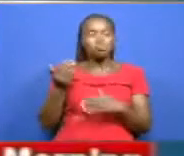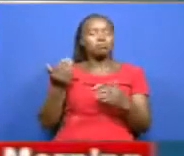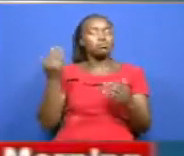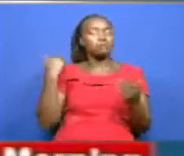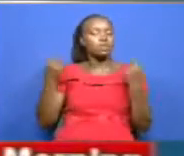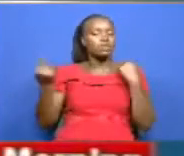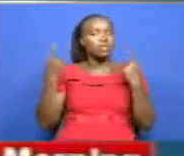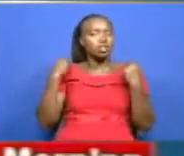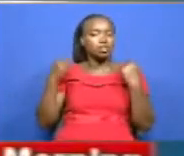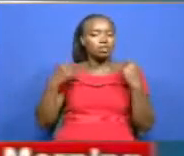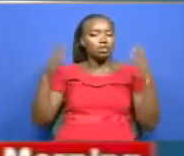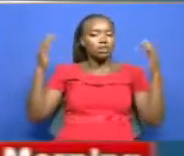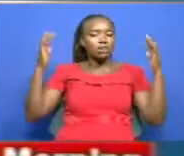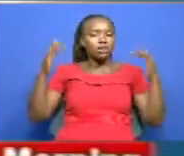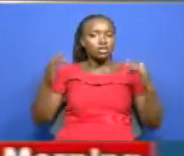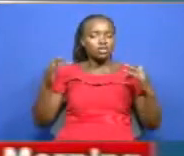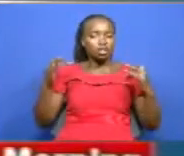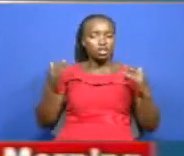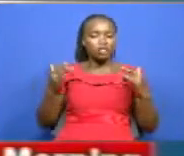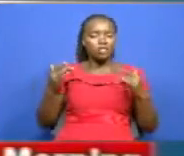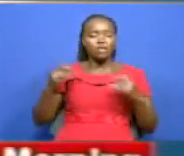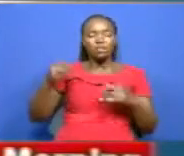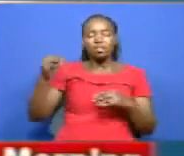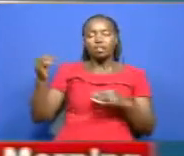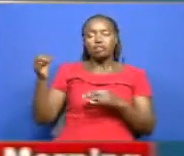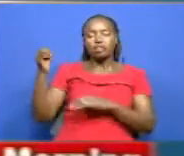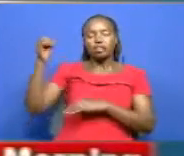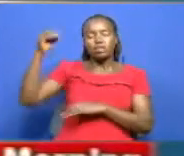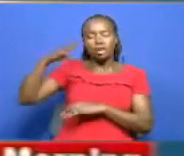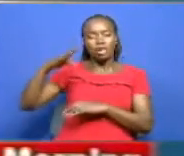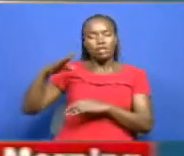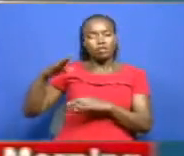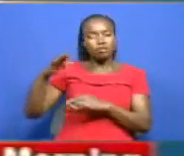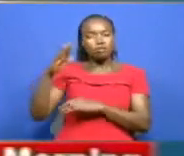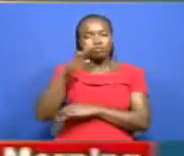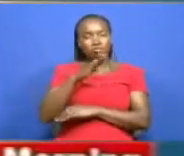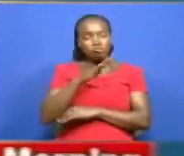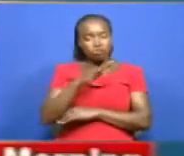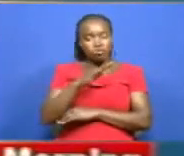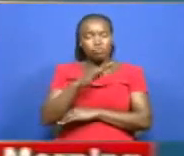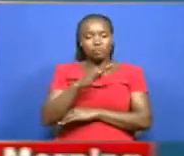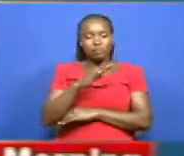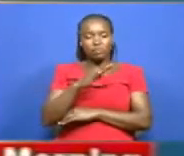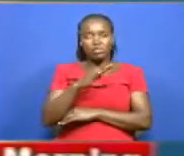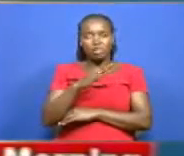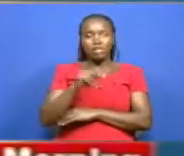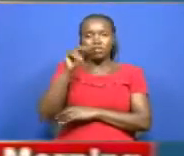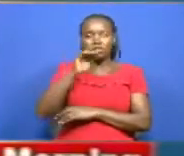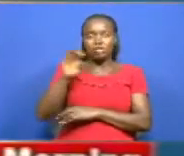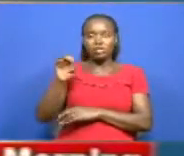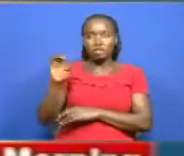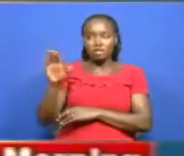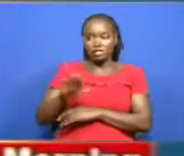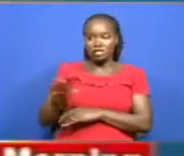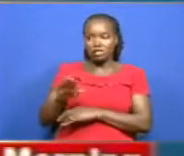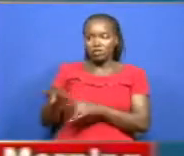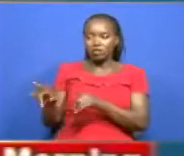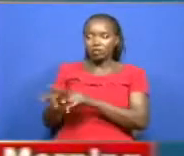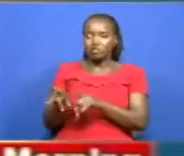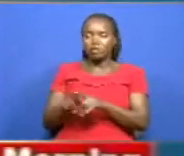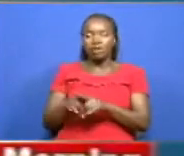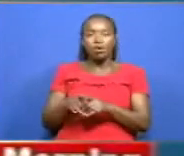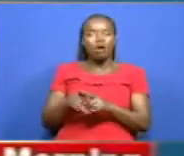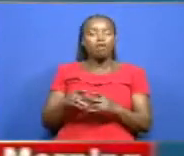having rainfall in the morning. Sunny intervals dominate most parts of the coastal region and the northeastern region as well, areas of